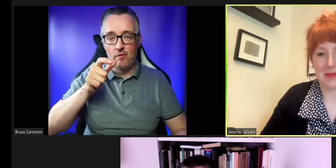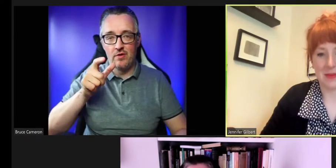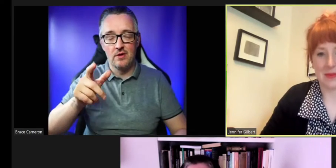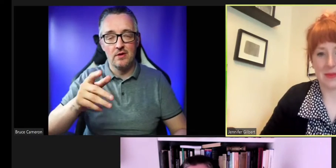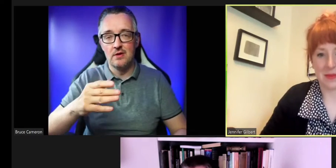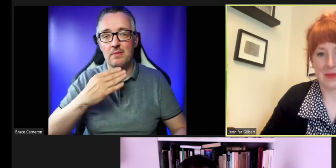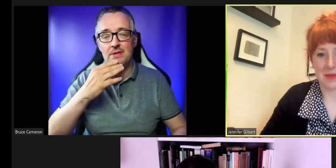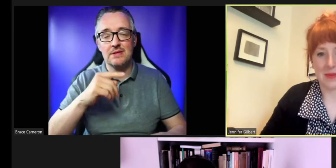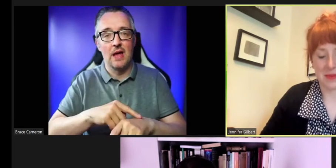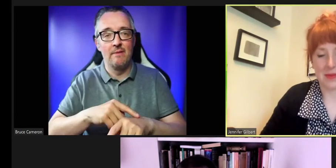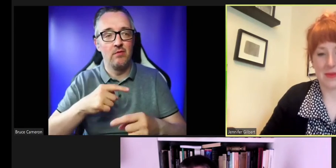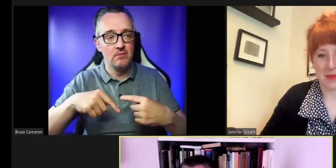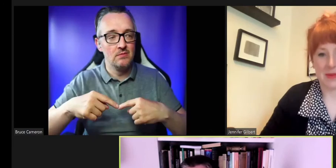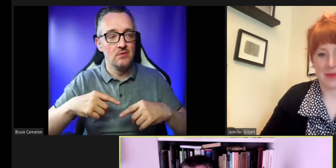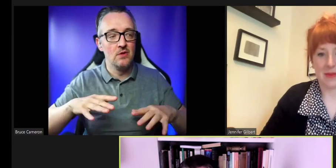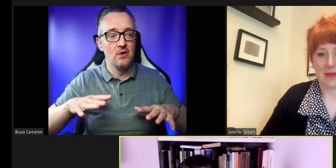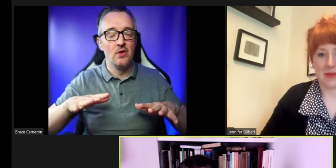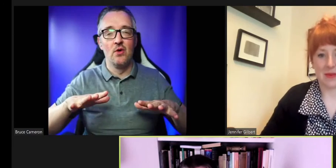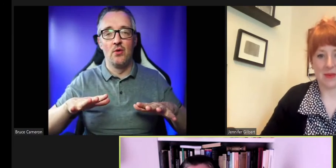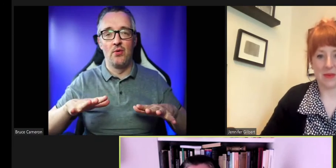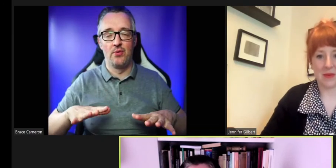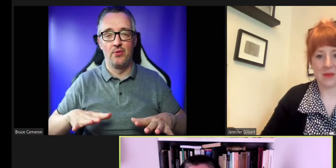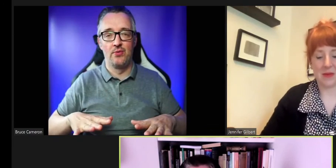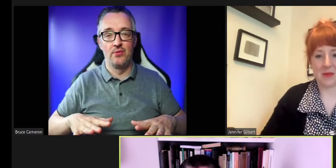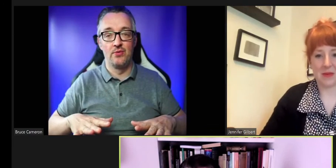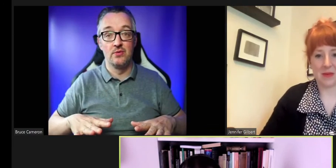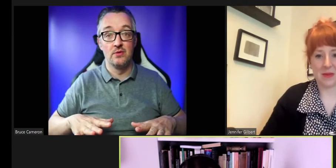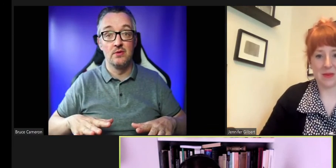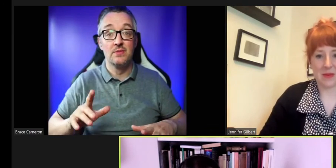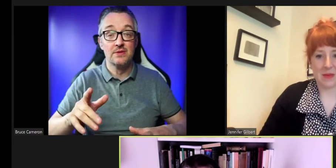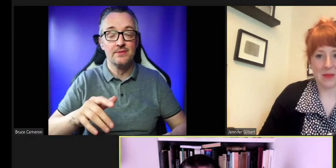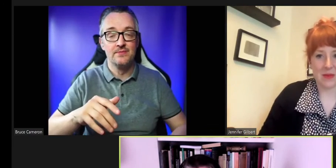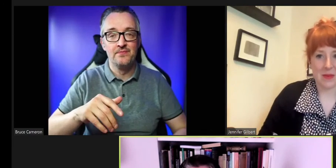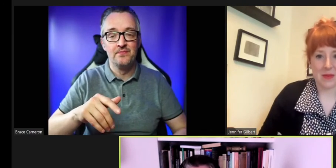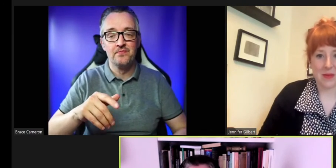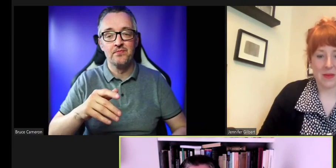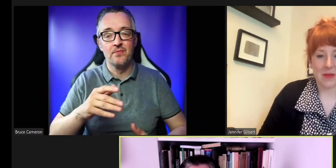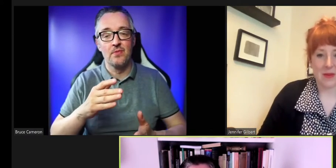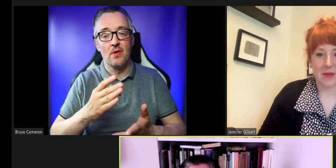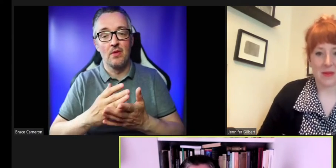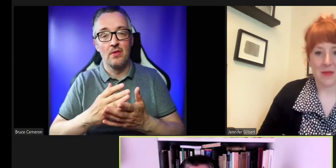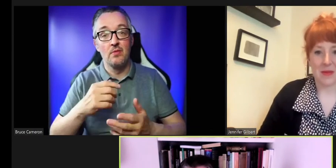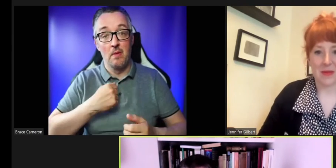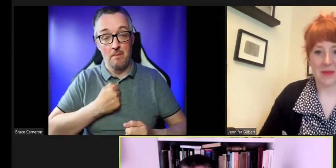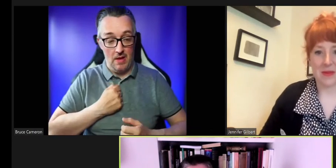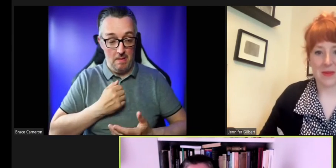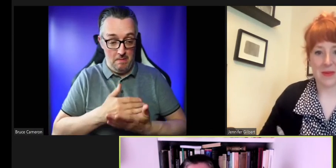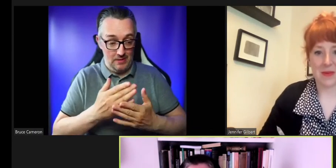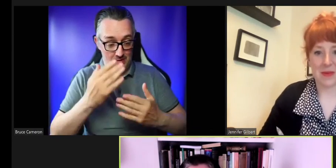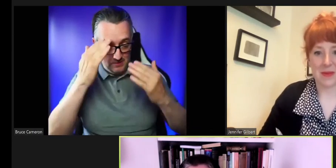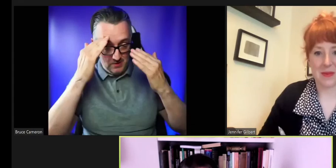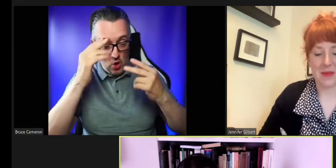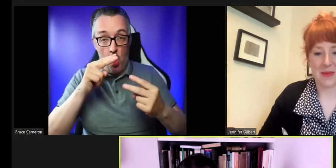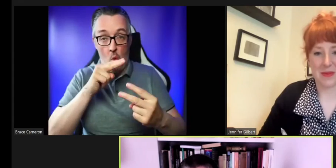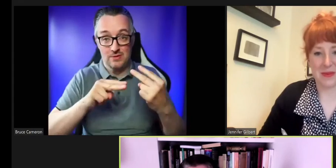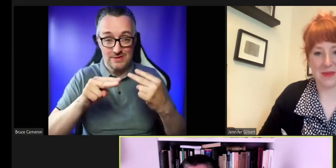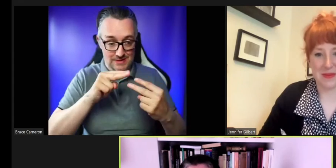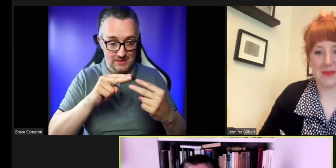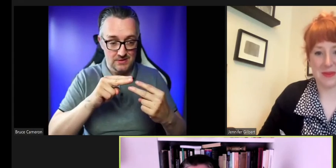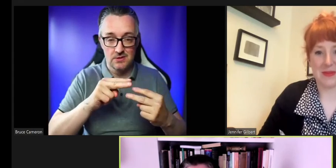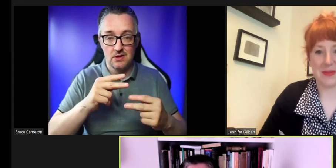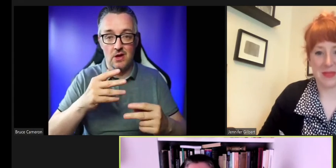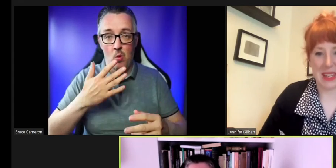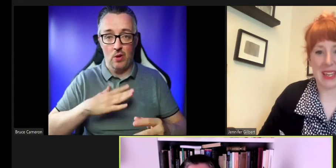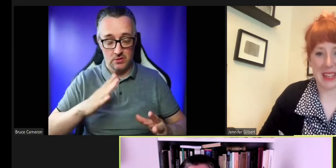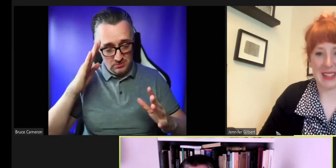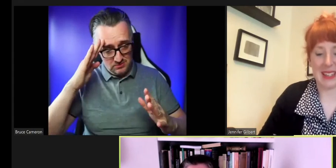me to just... And I would have pressed on. So the kind of, you know, the autistic part of me that wants to just get